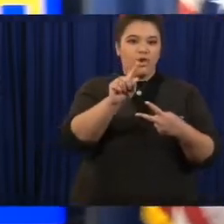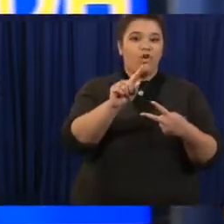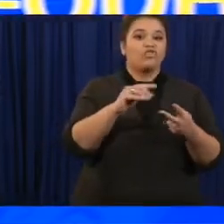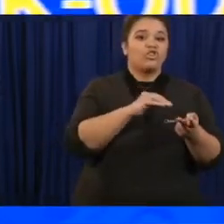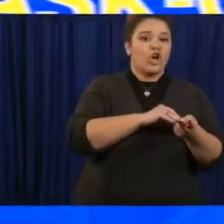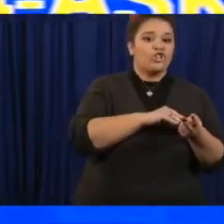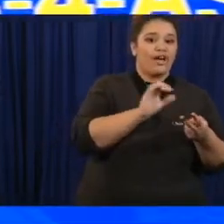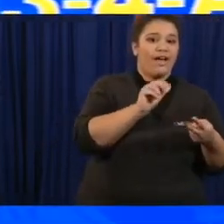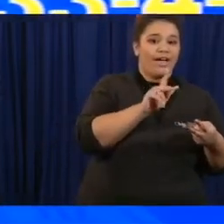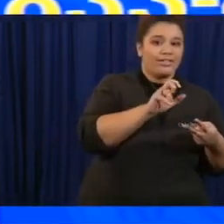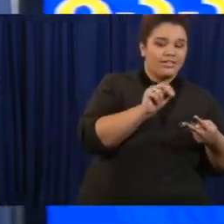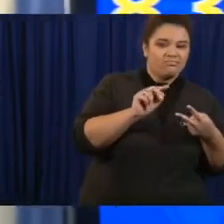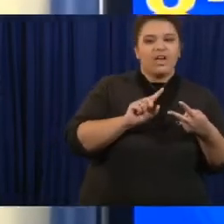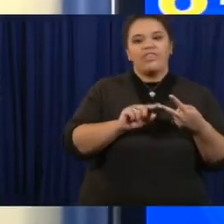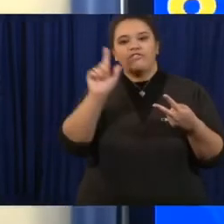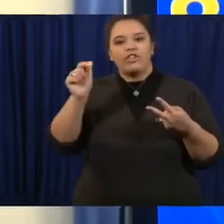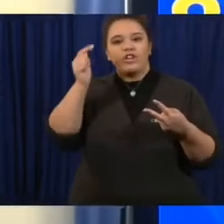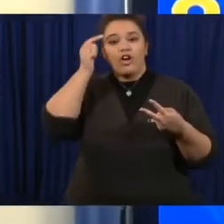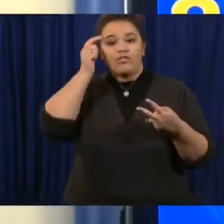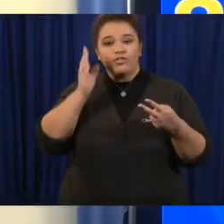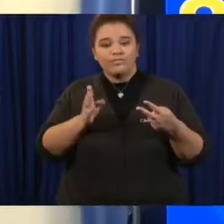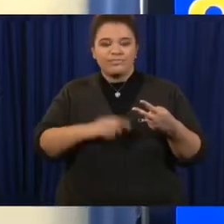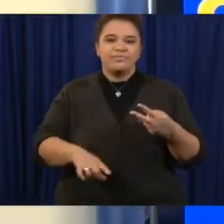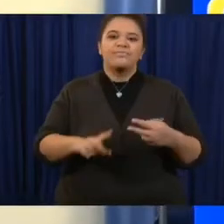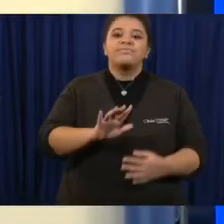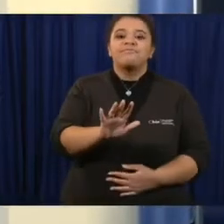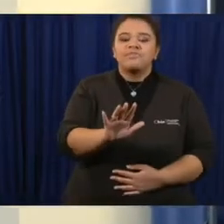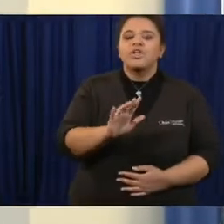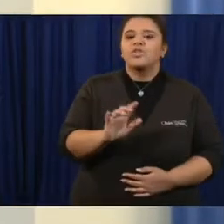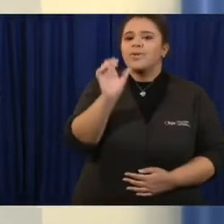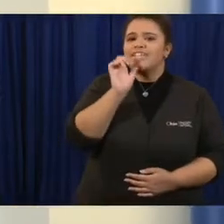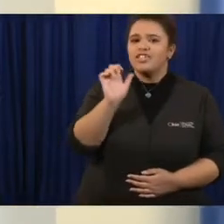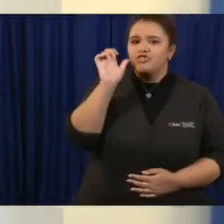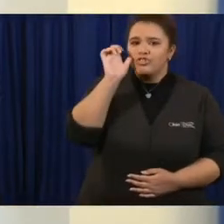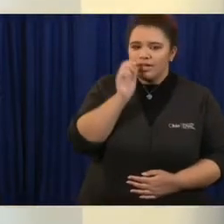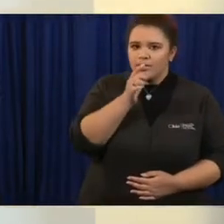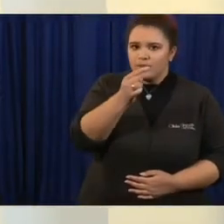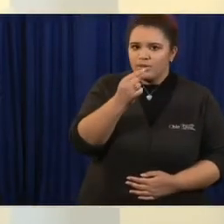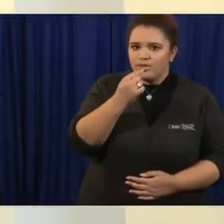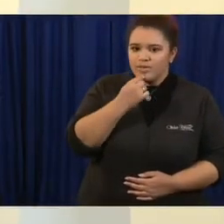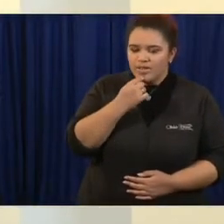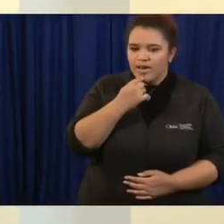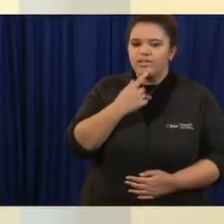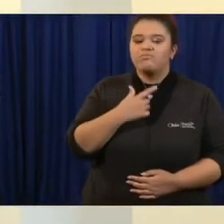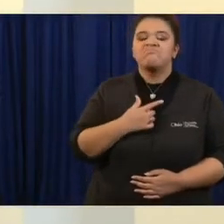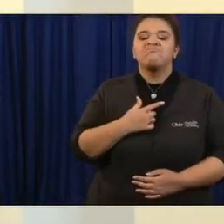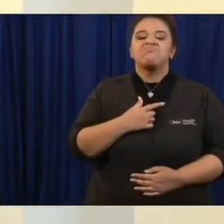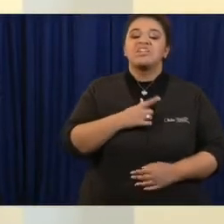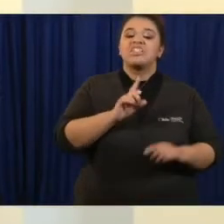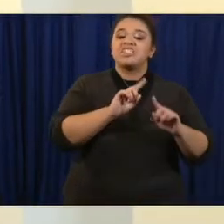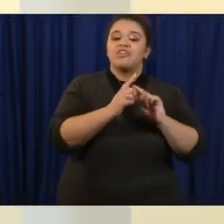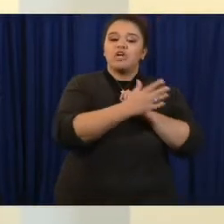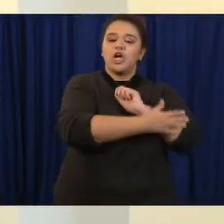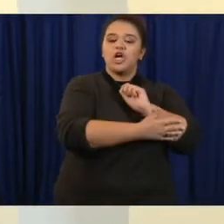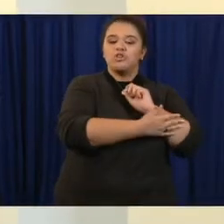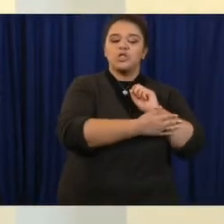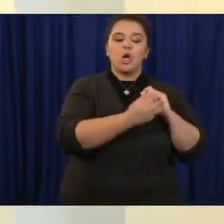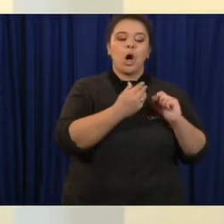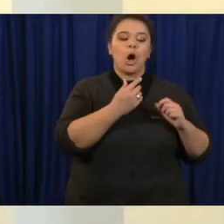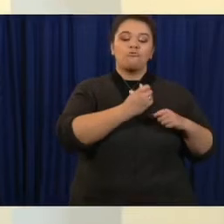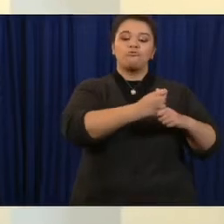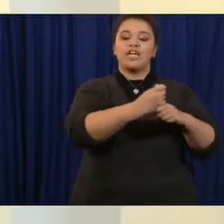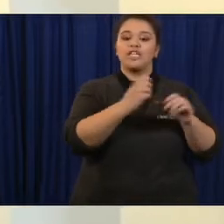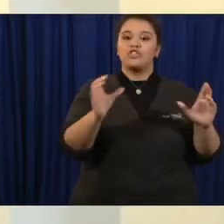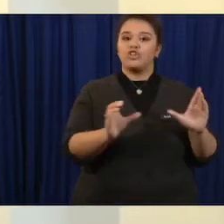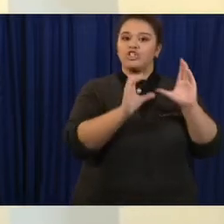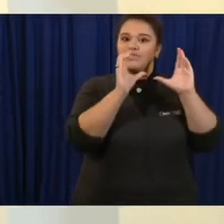Acton. Dr. Acton, yesterday you said in some countries they're looking at certificates to say that you are immune and therefore kind of able to go